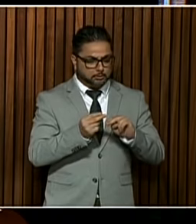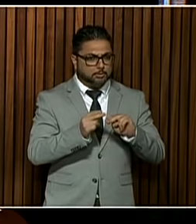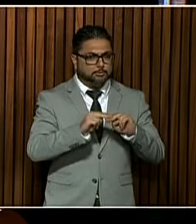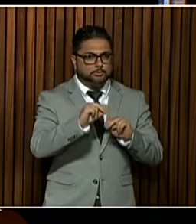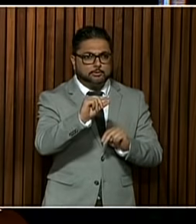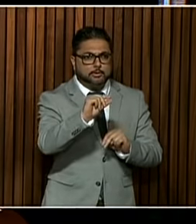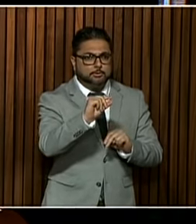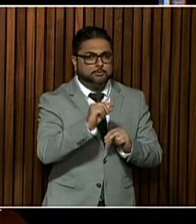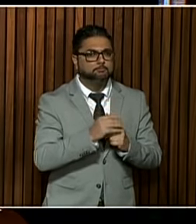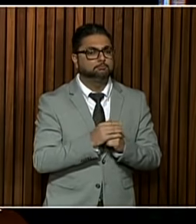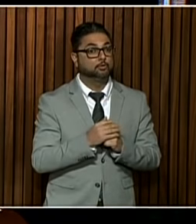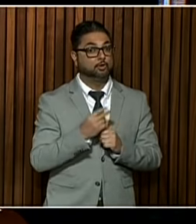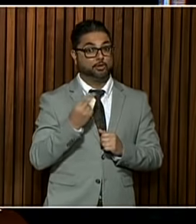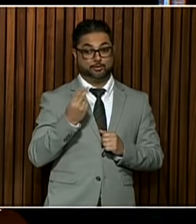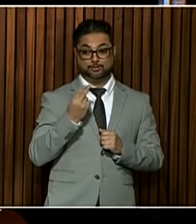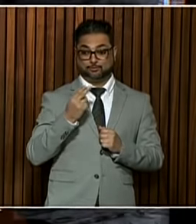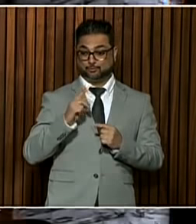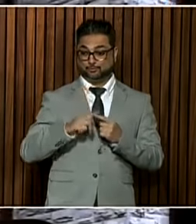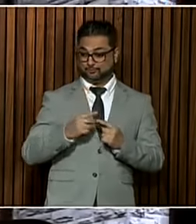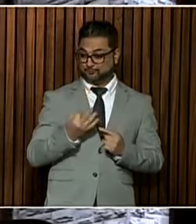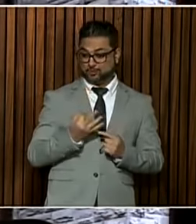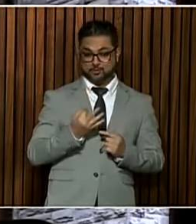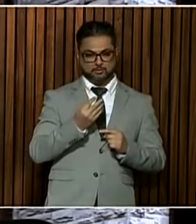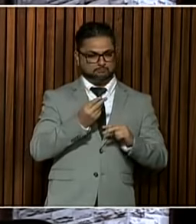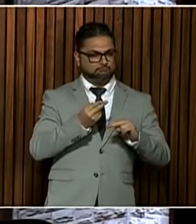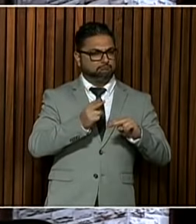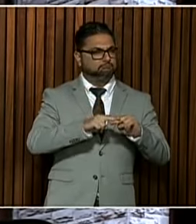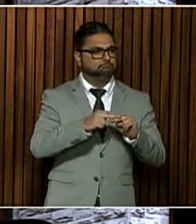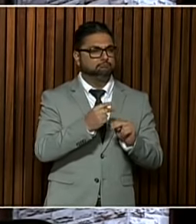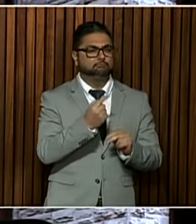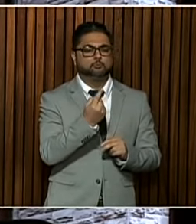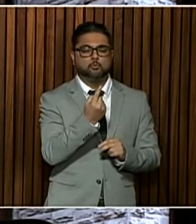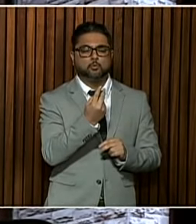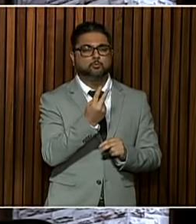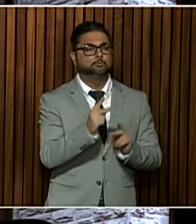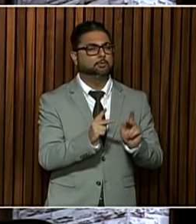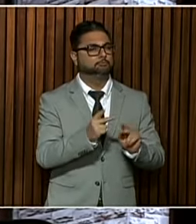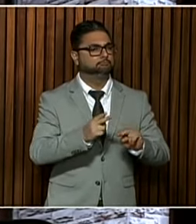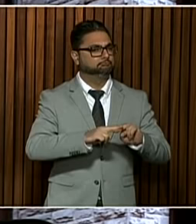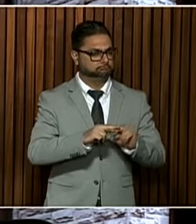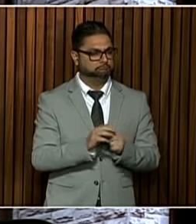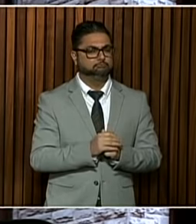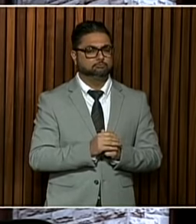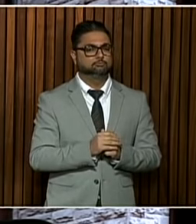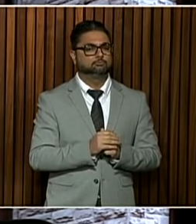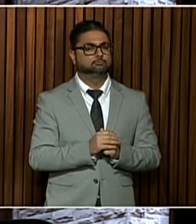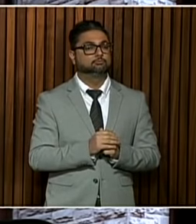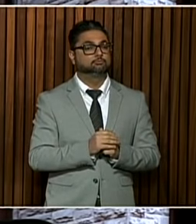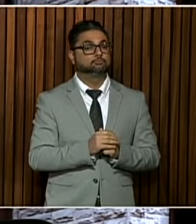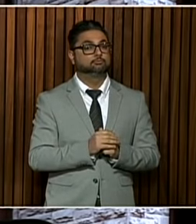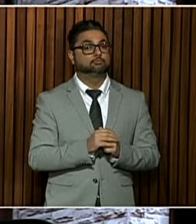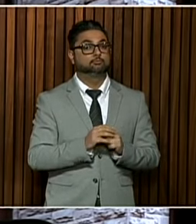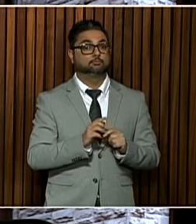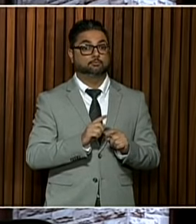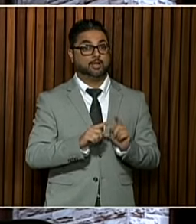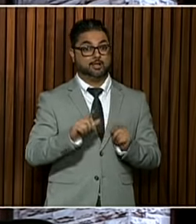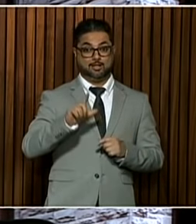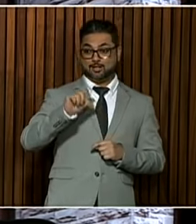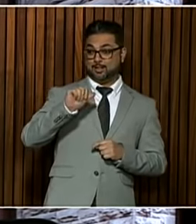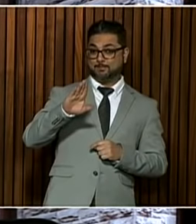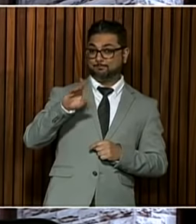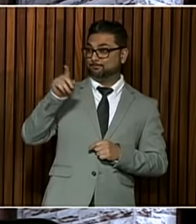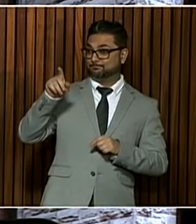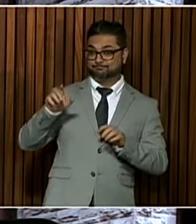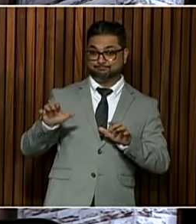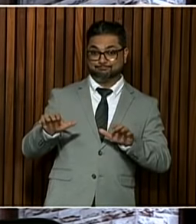Thursday, but there was some times of lab ramping up and more of a quality assurance of our new labs that are coming